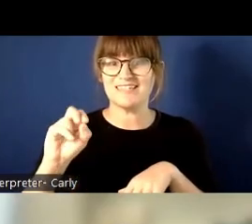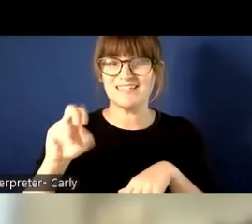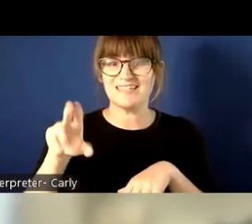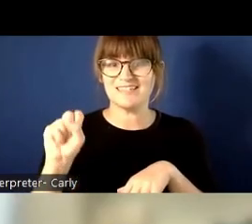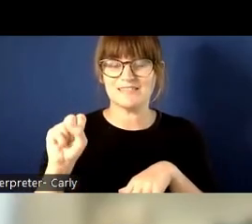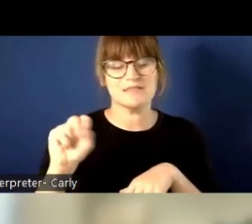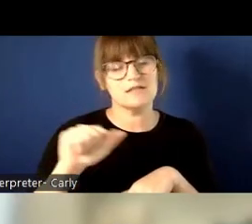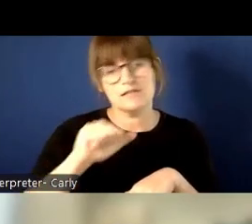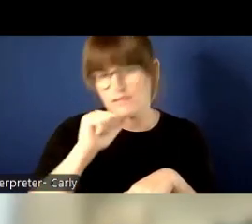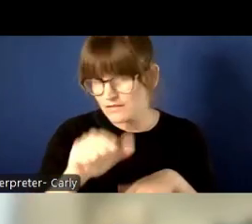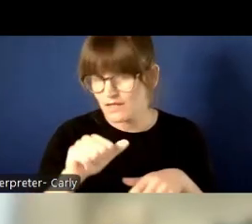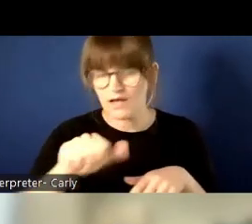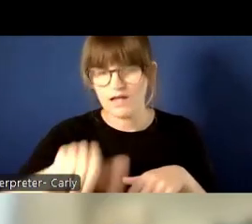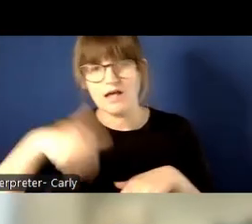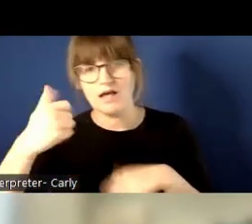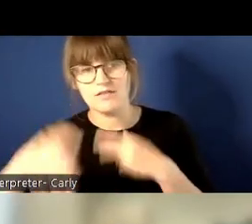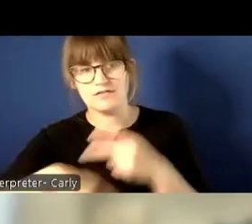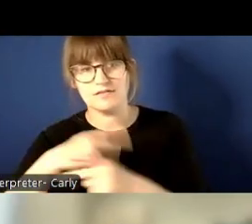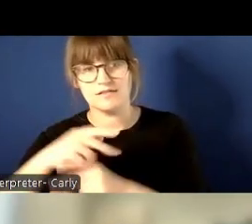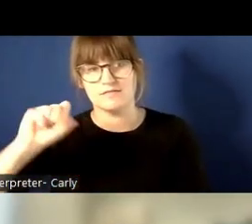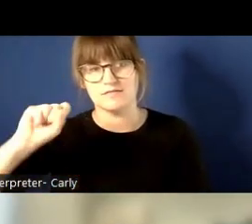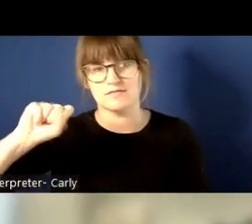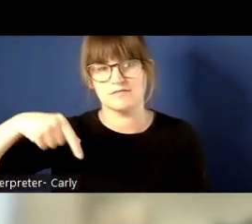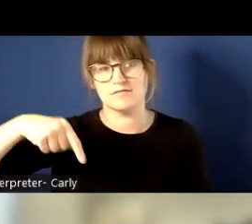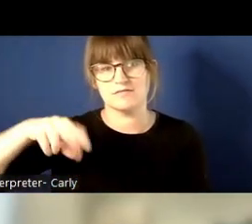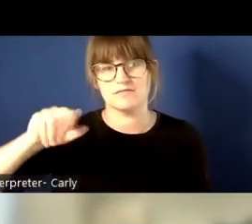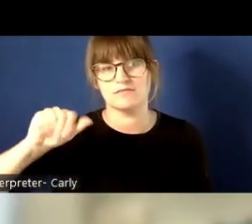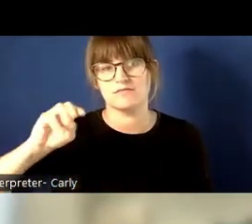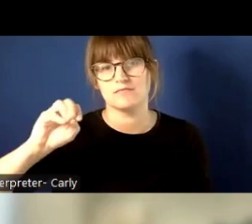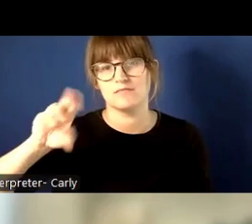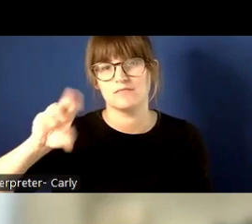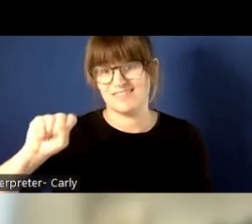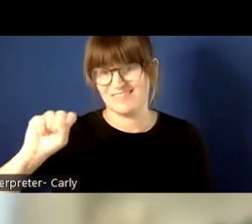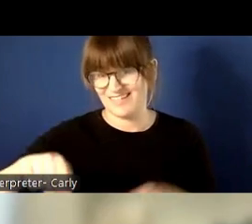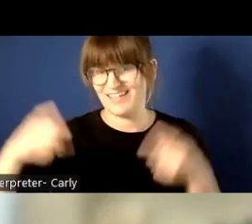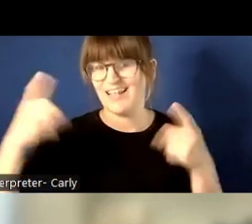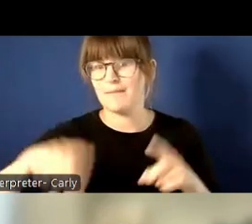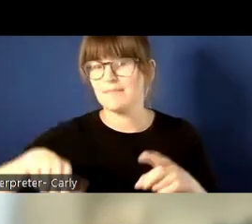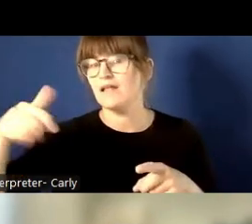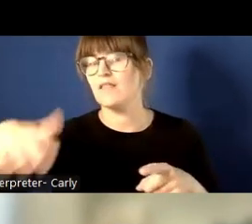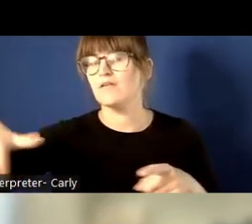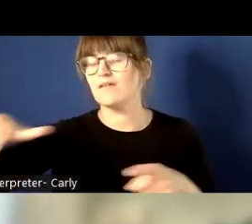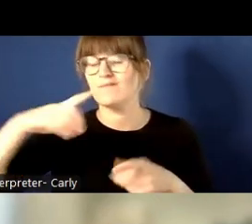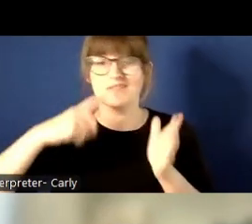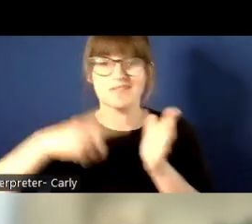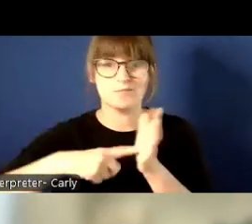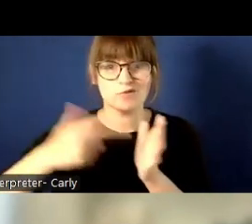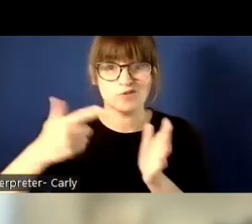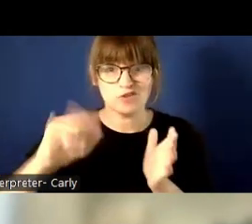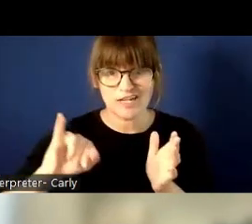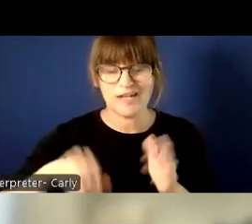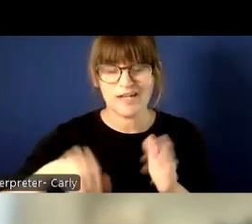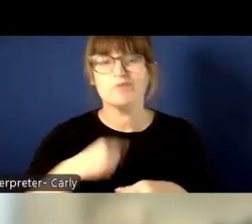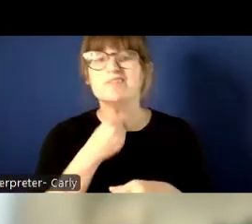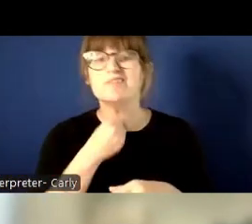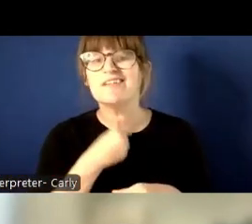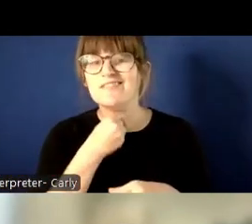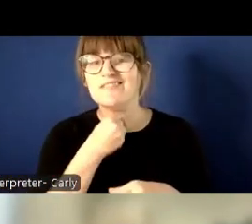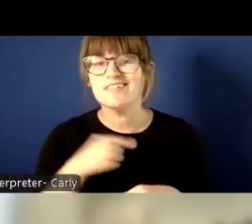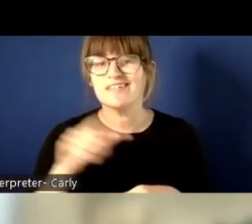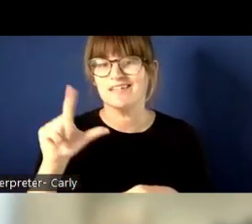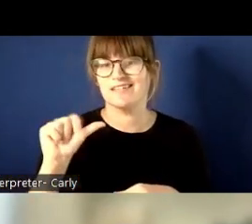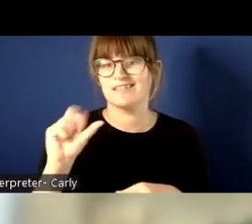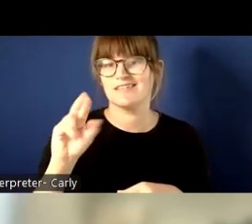not refer to other types of squamous cell, since people can get squamous cell carcinoma of the GI tract, for example, the esophagus or the larynx or other